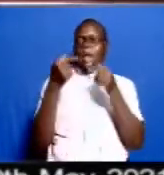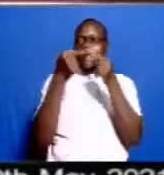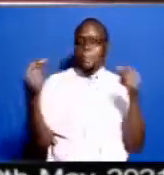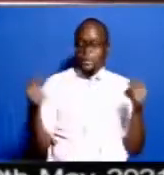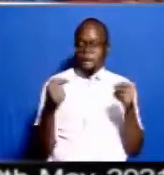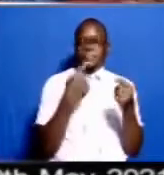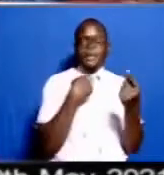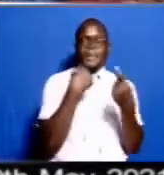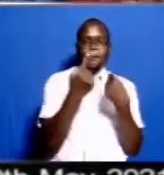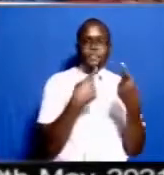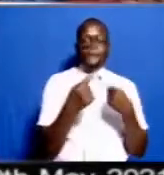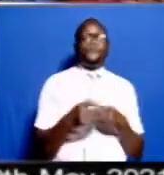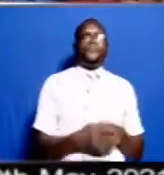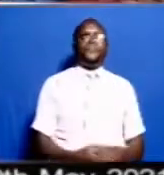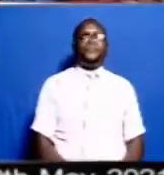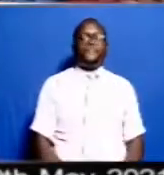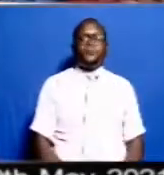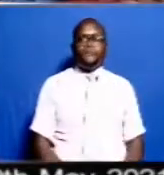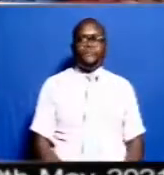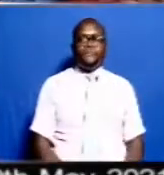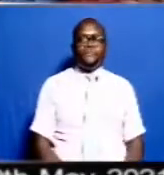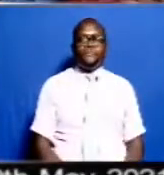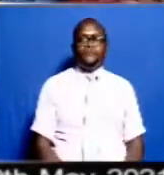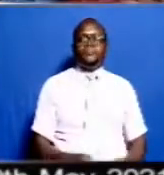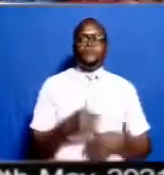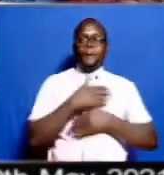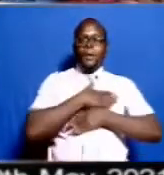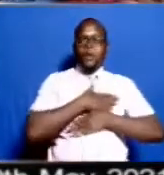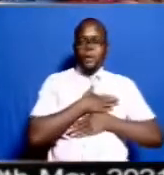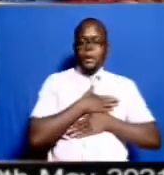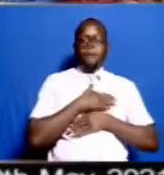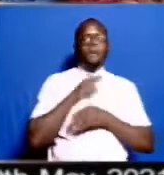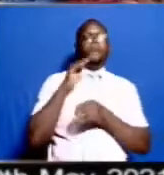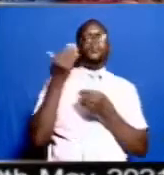this motion. The Honourable Leader of